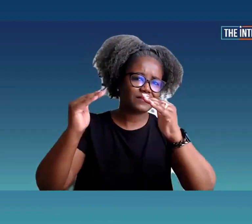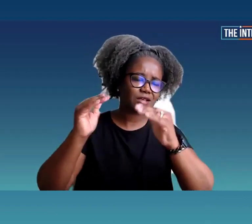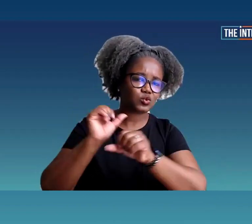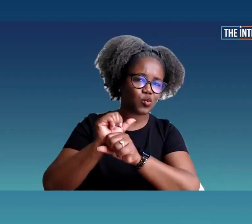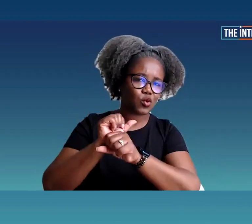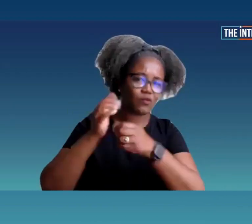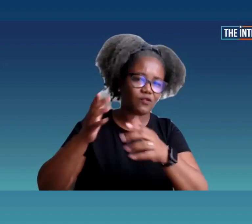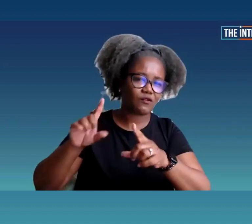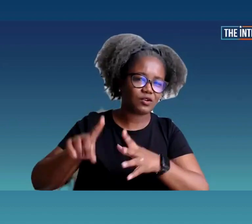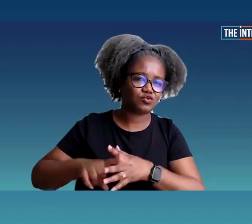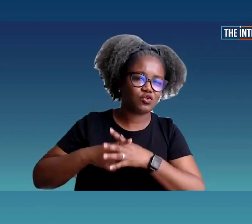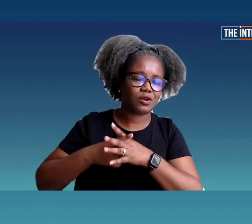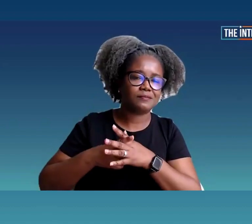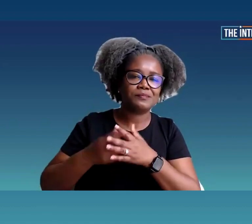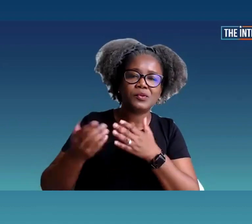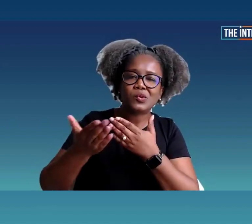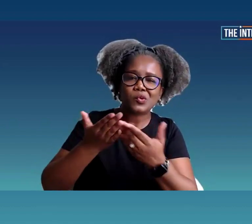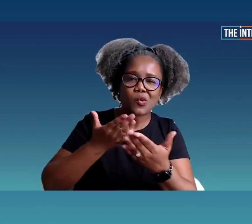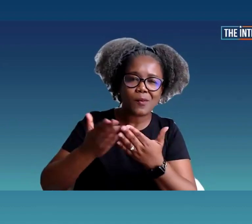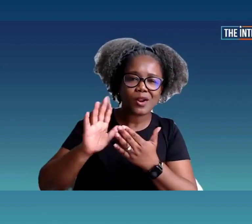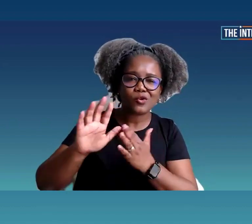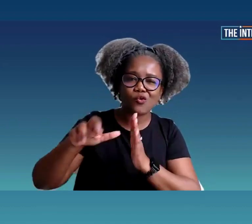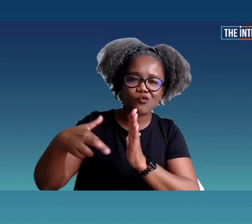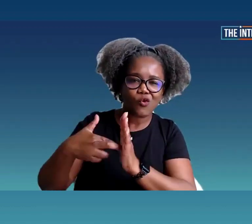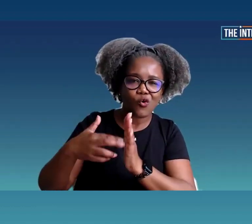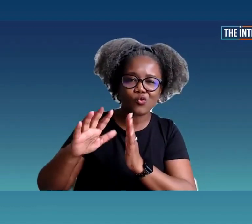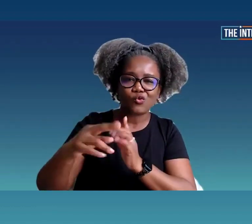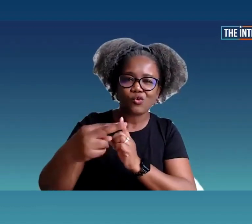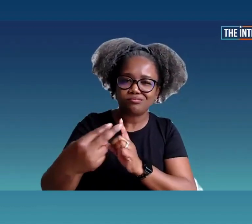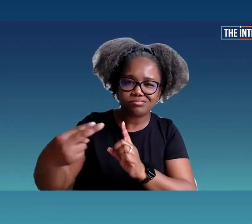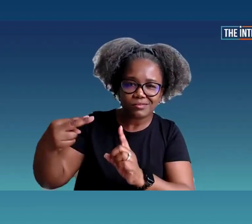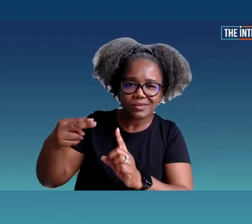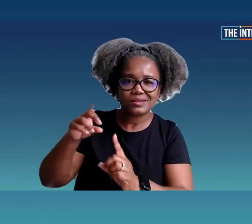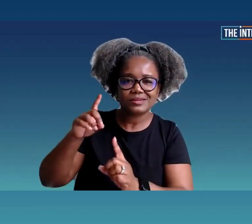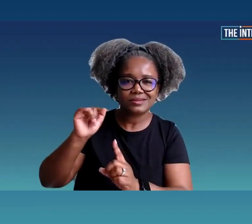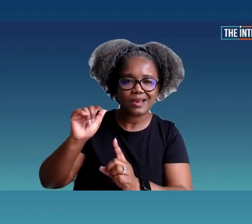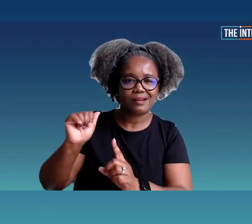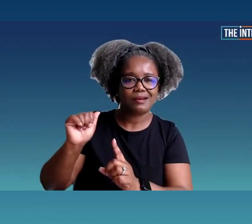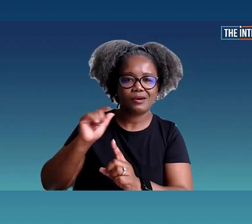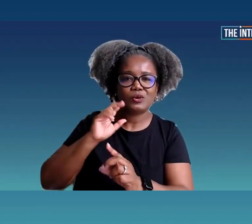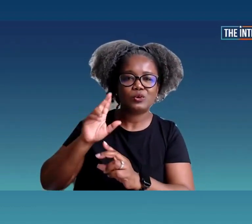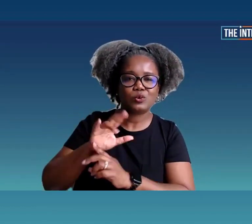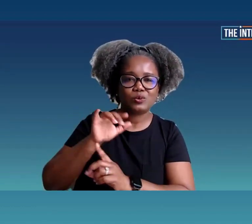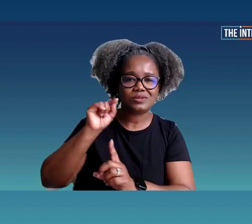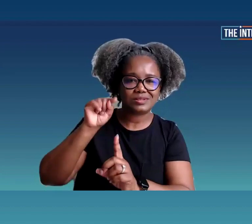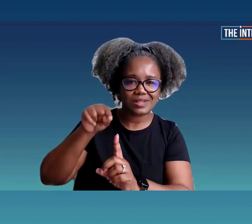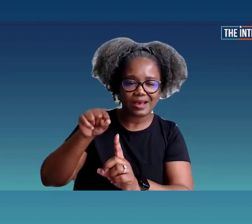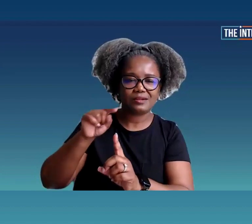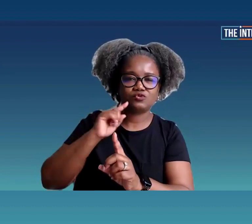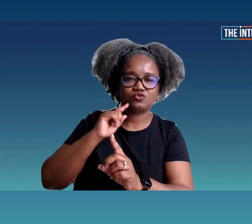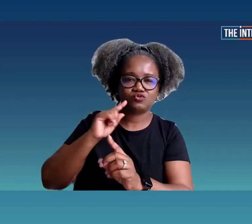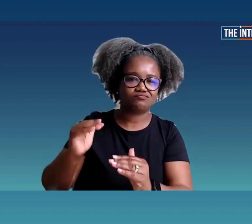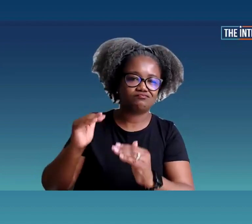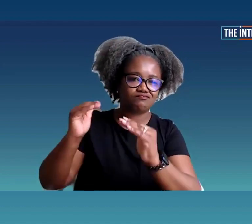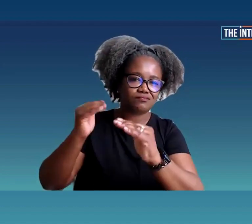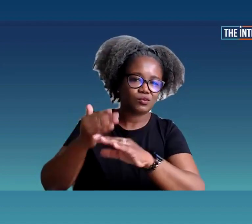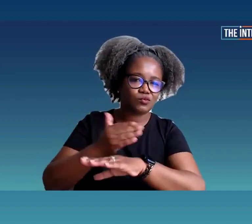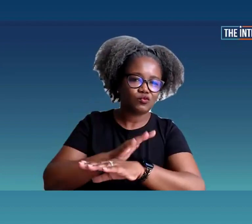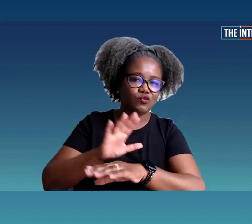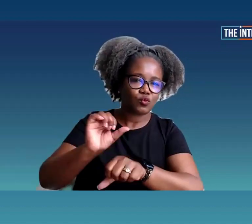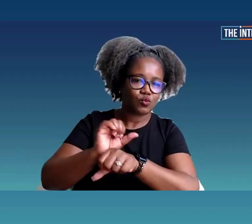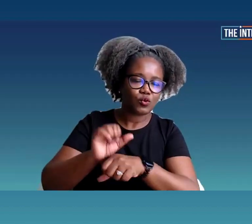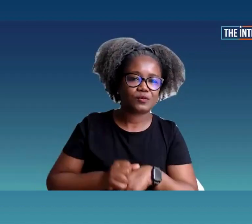intersection where community advocacy and healthcare leaders join forces to share resources,